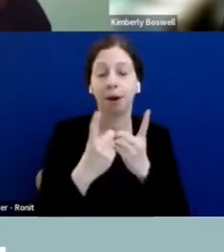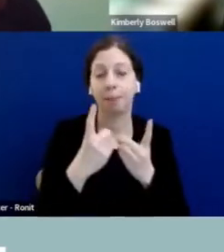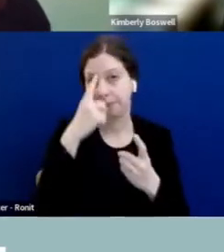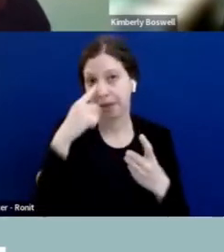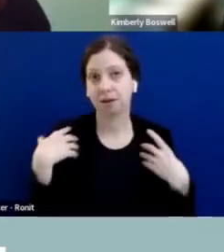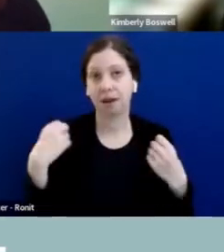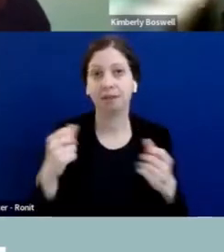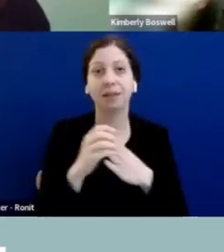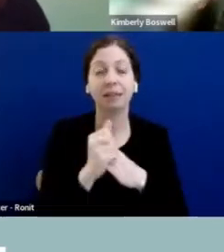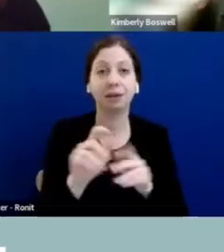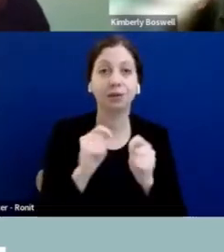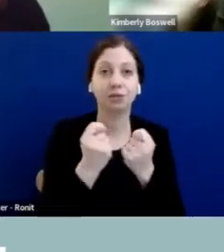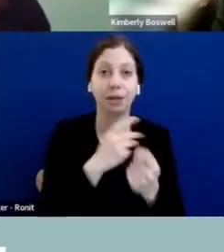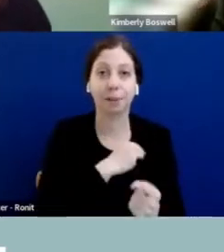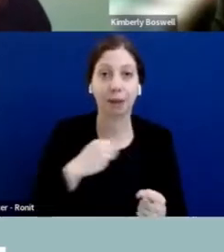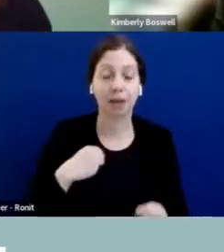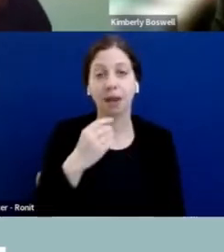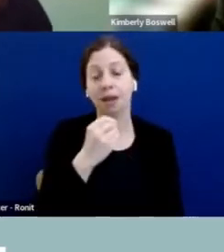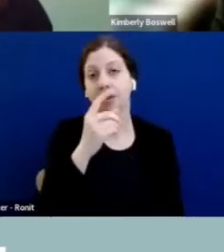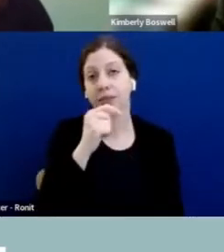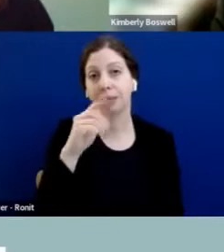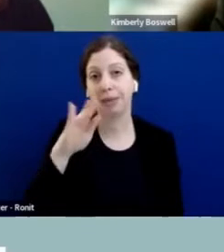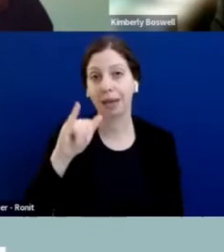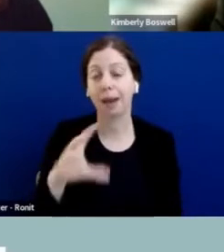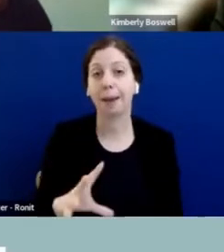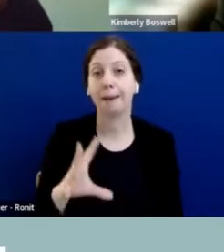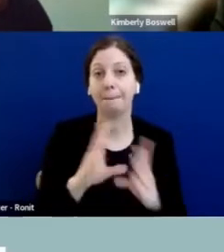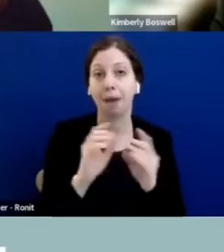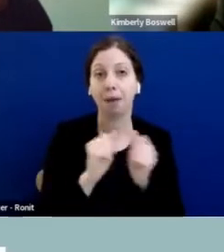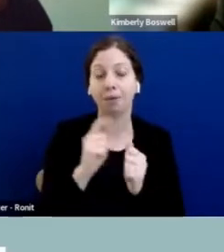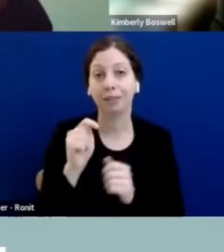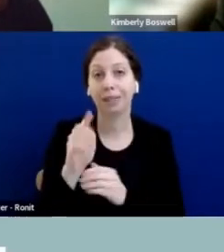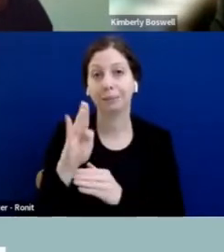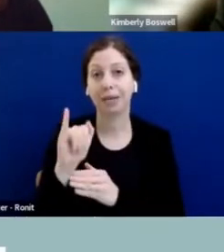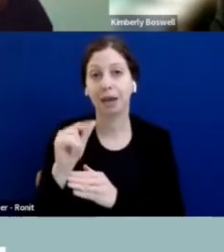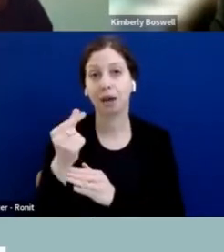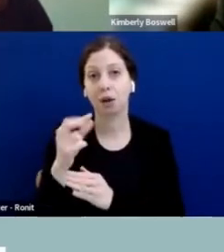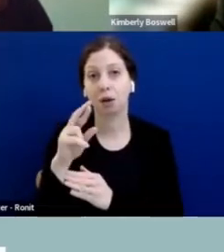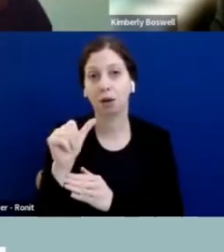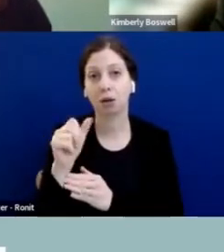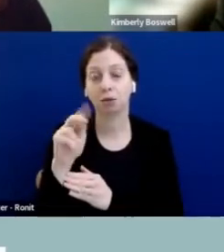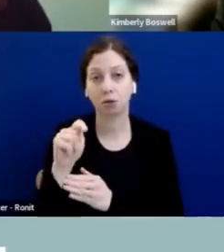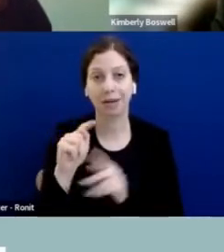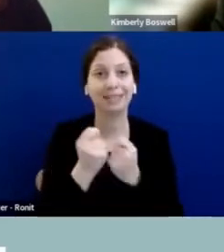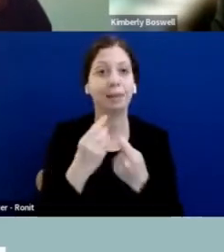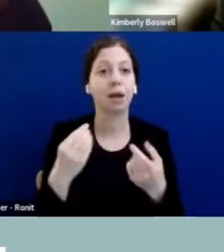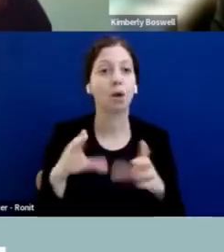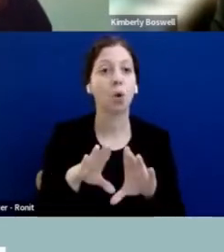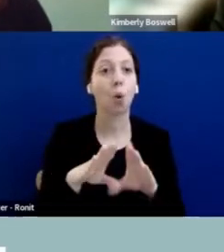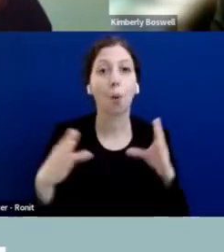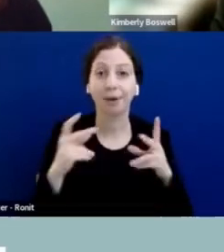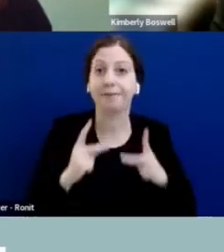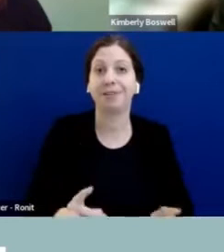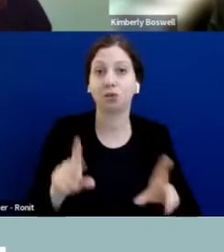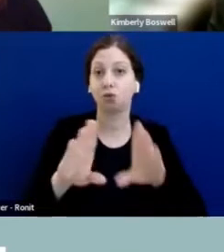Team members and TBI met with the TBI grant team and opened physical doors for their staff and for